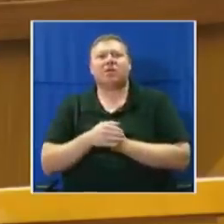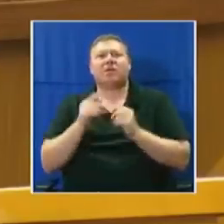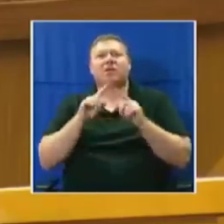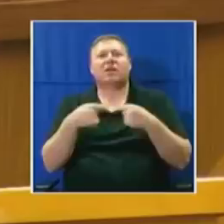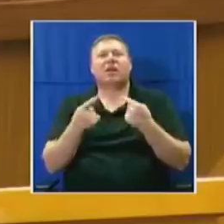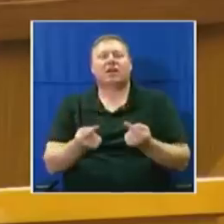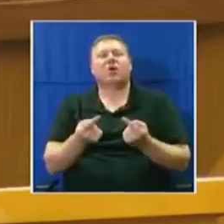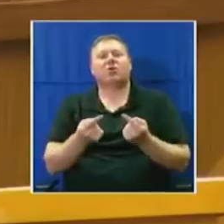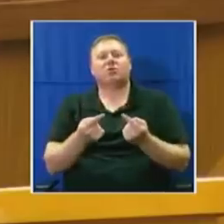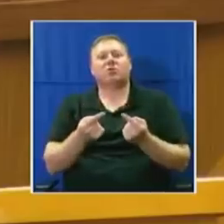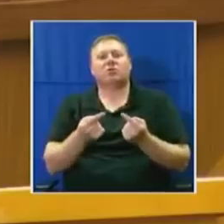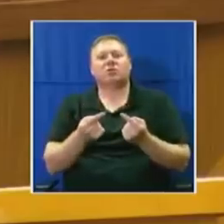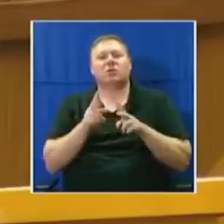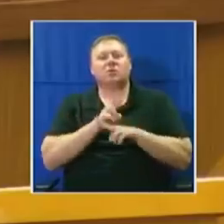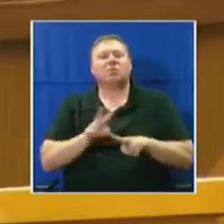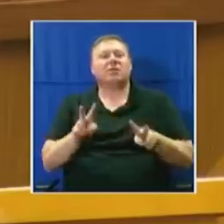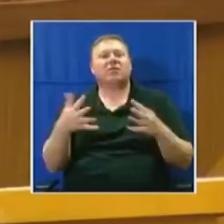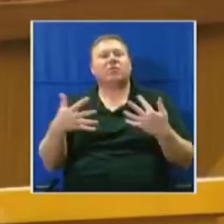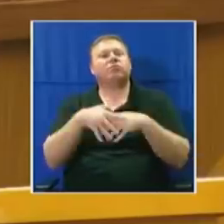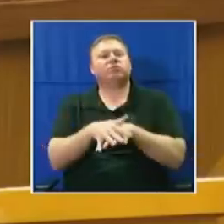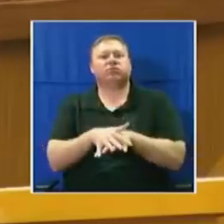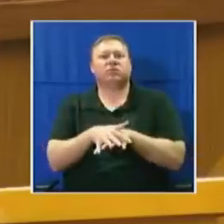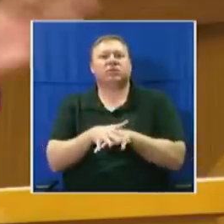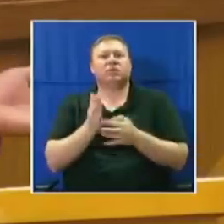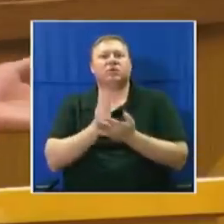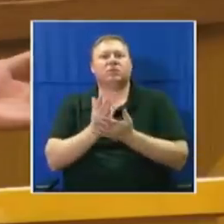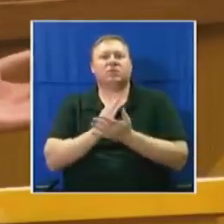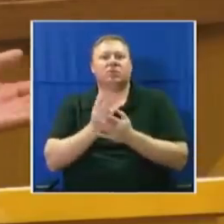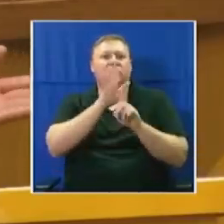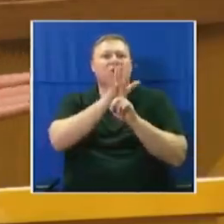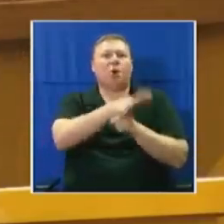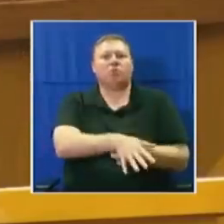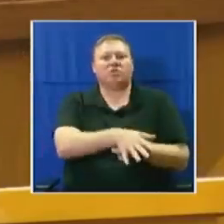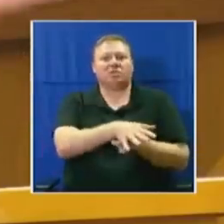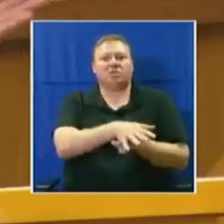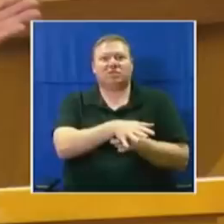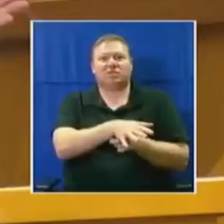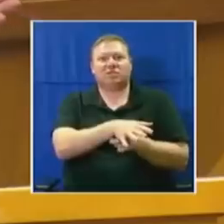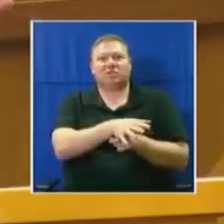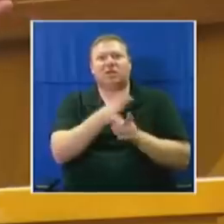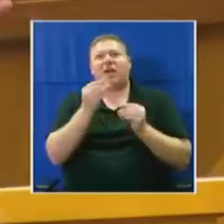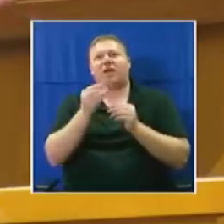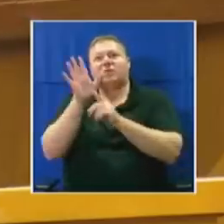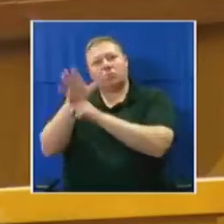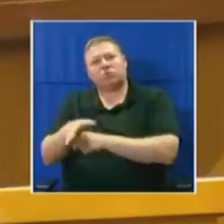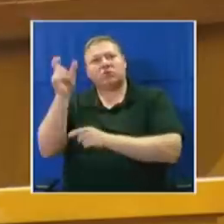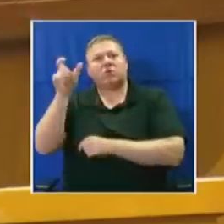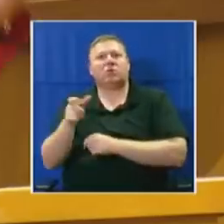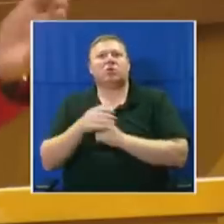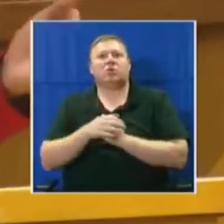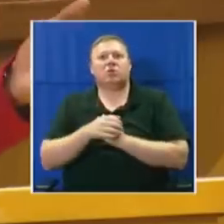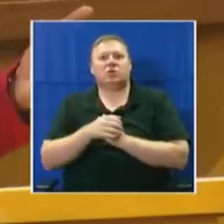have existence, peaceful coexistence between oppressed and the oppressor, between